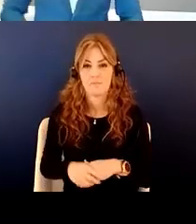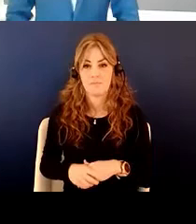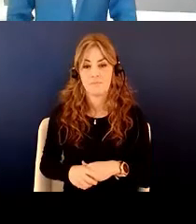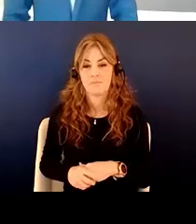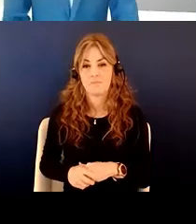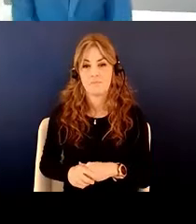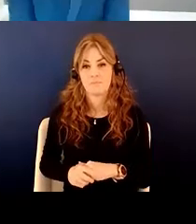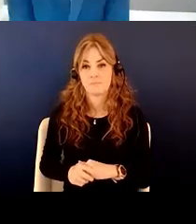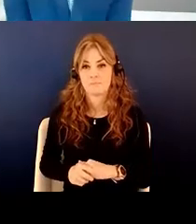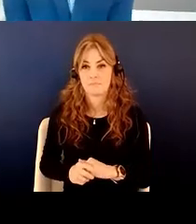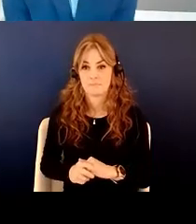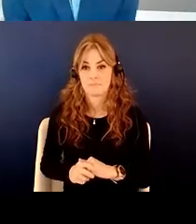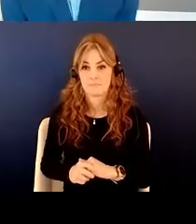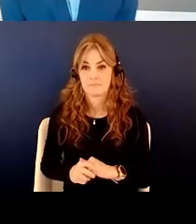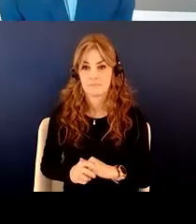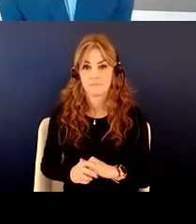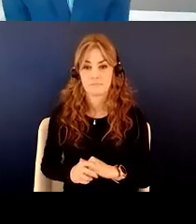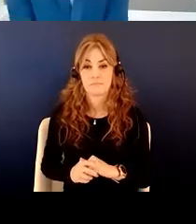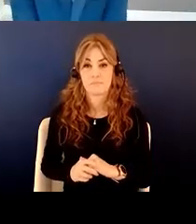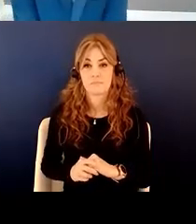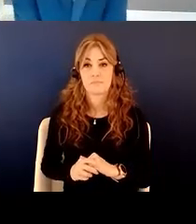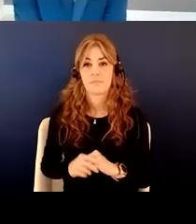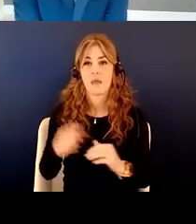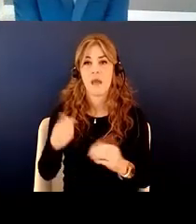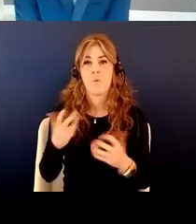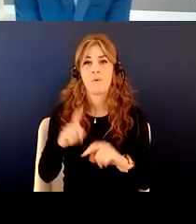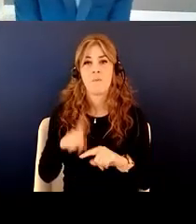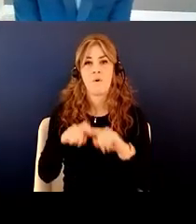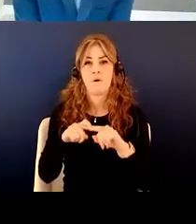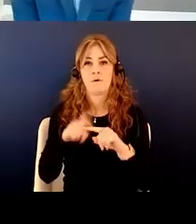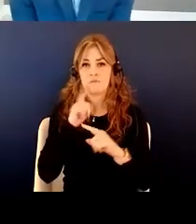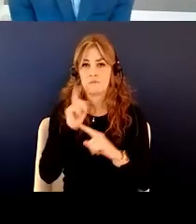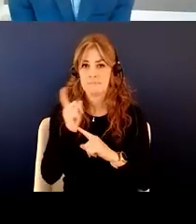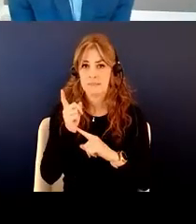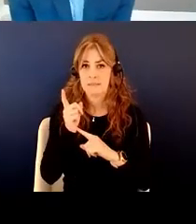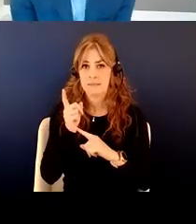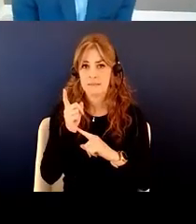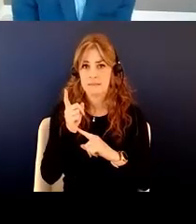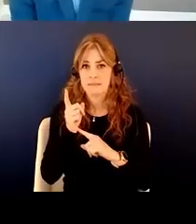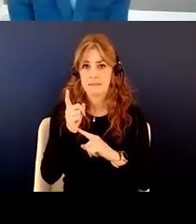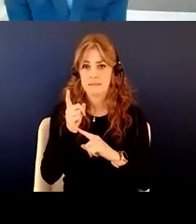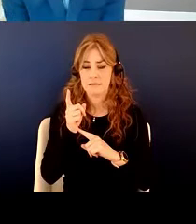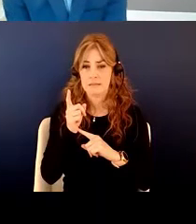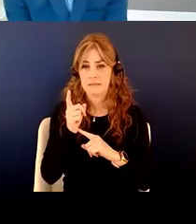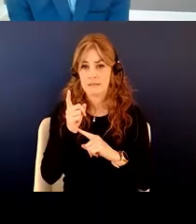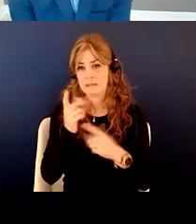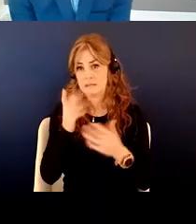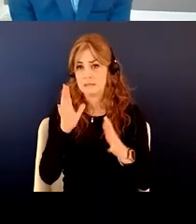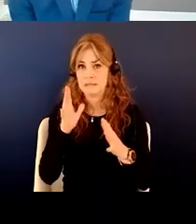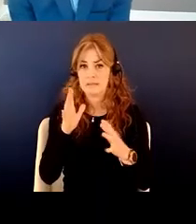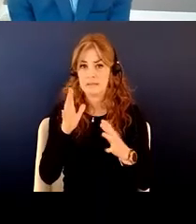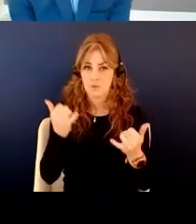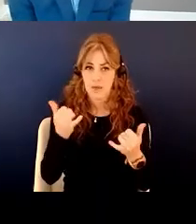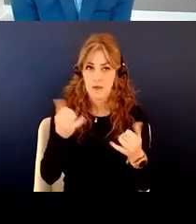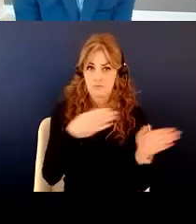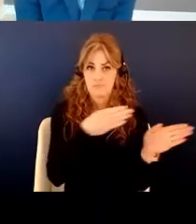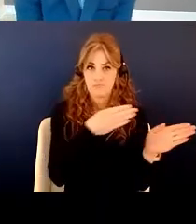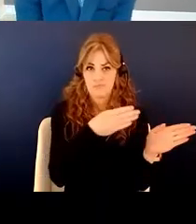And I'll pause for a second just to say, or we'll sort of switch lanes